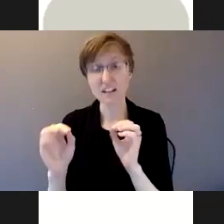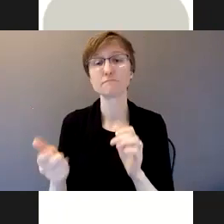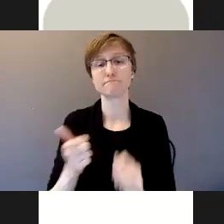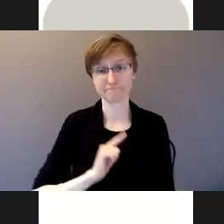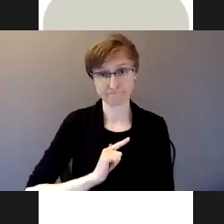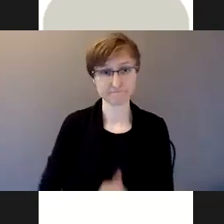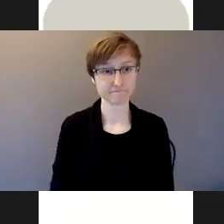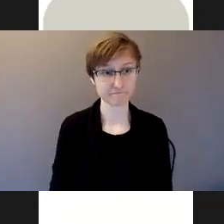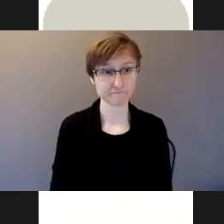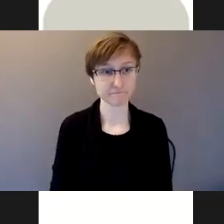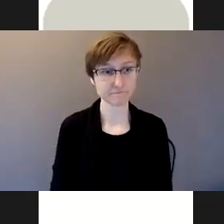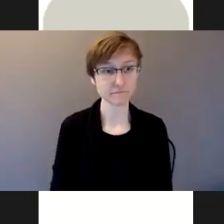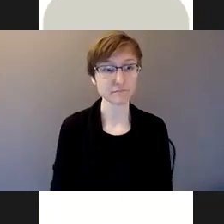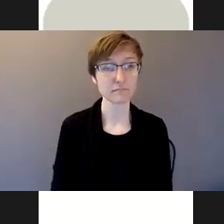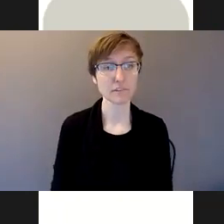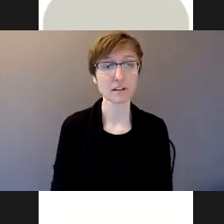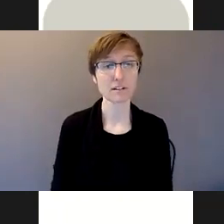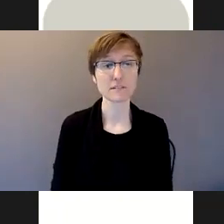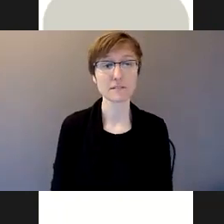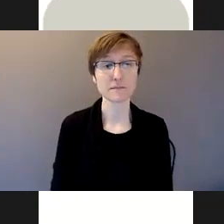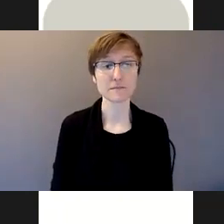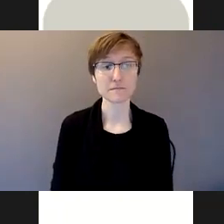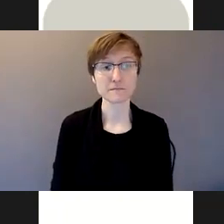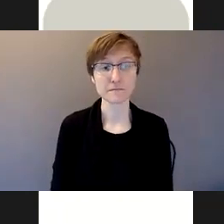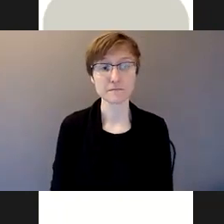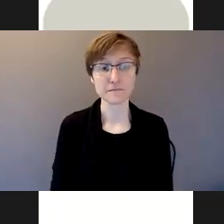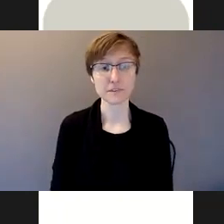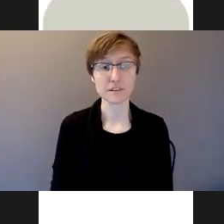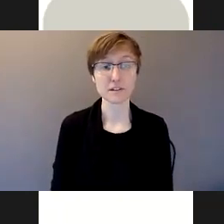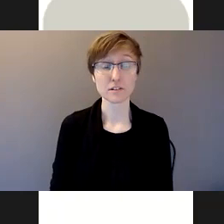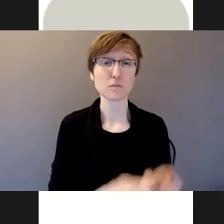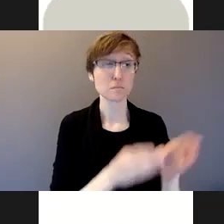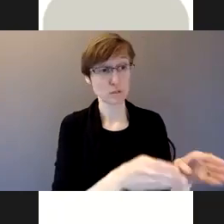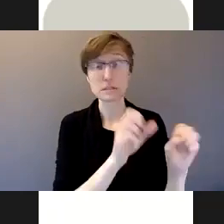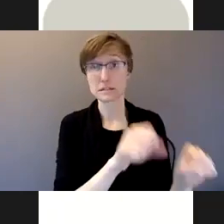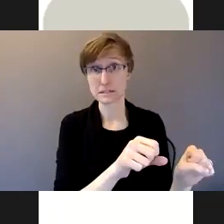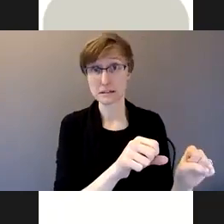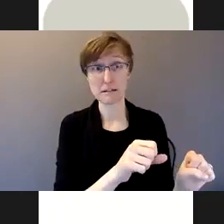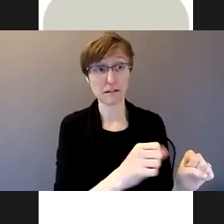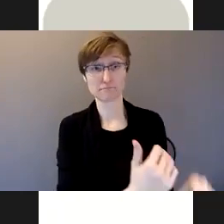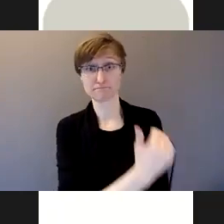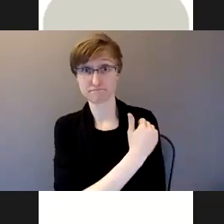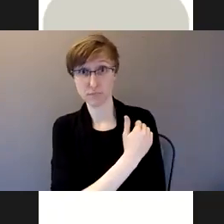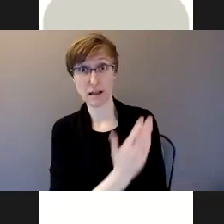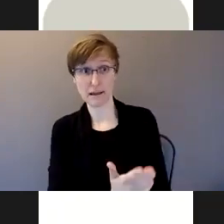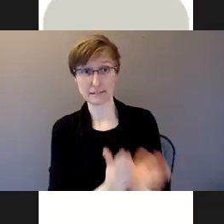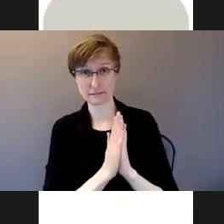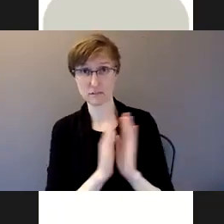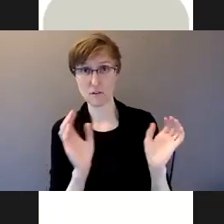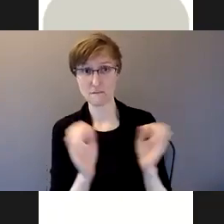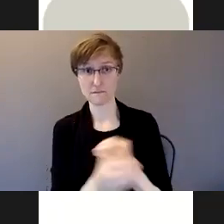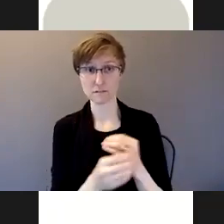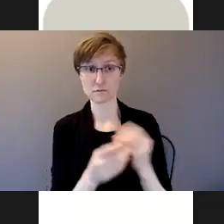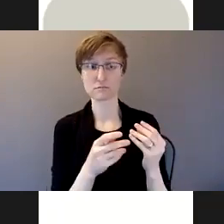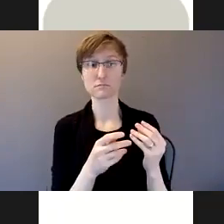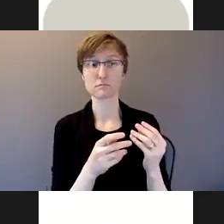And as I mentioned earlier, someone can ask to appoint our office as power of attorney, but the policy of our office for personal care